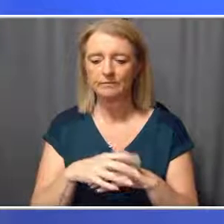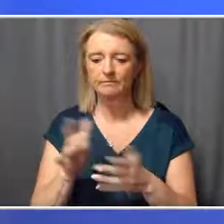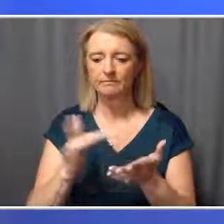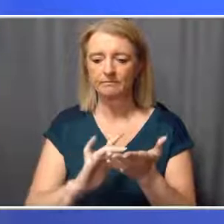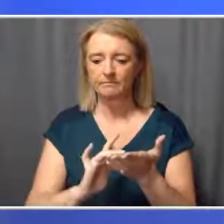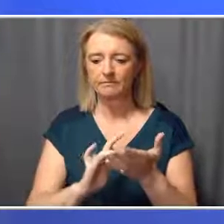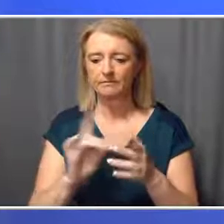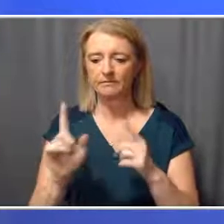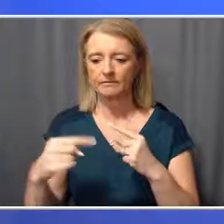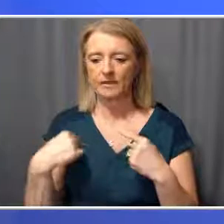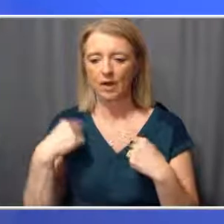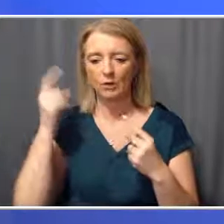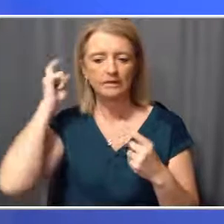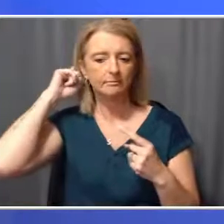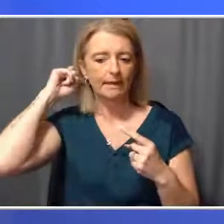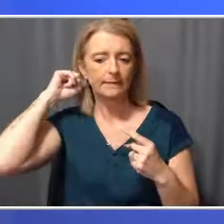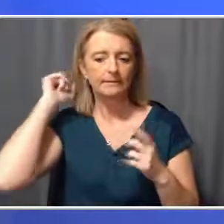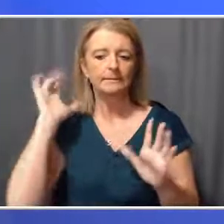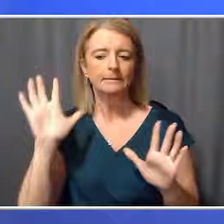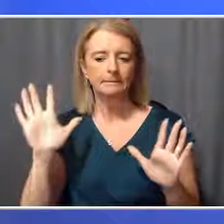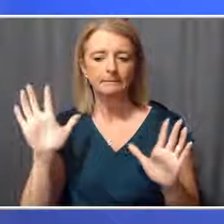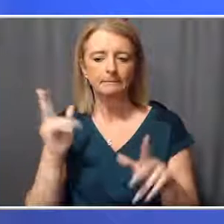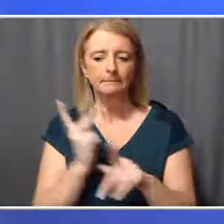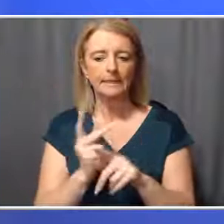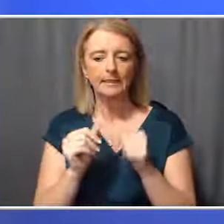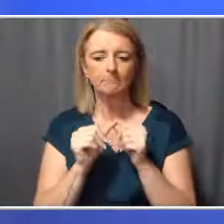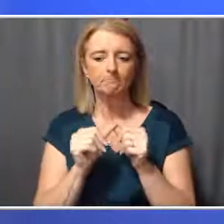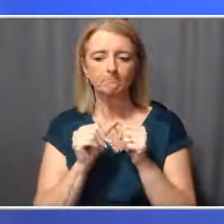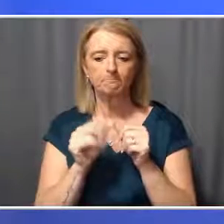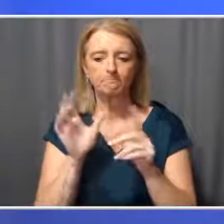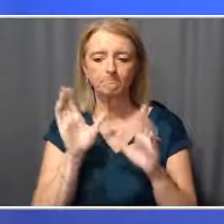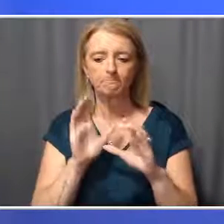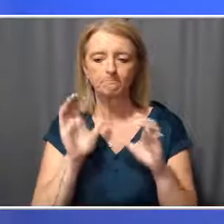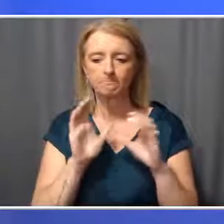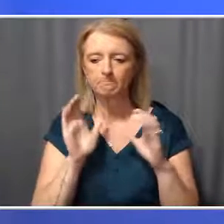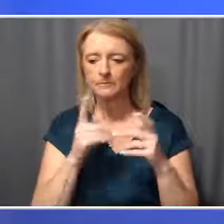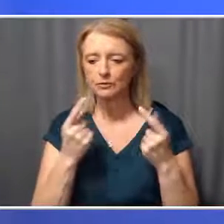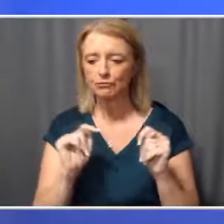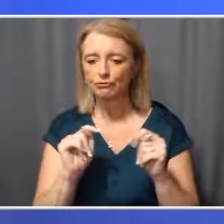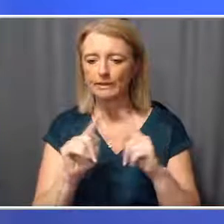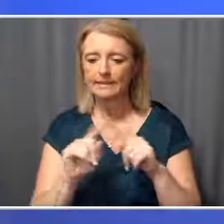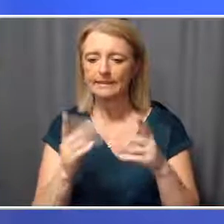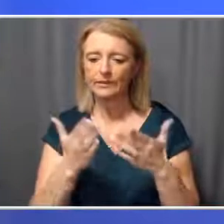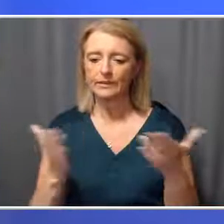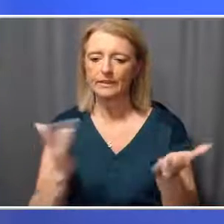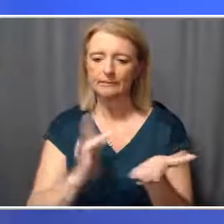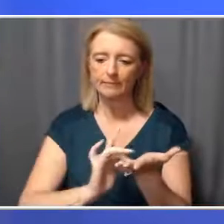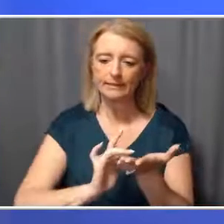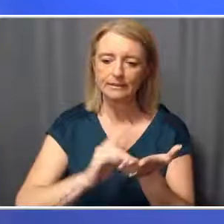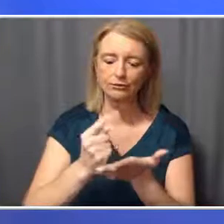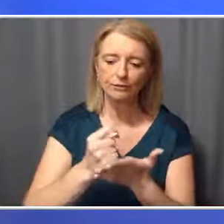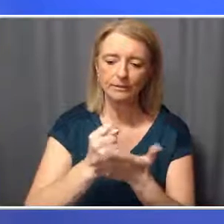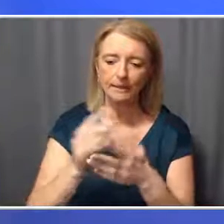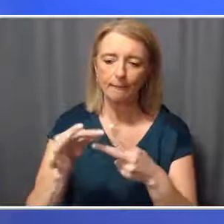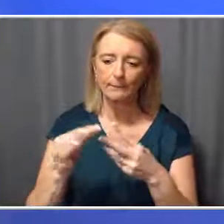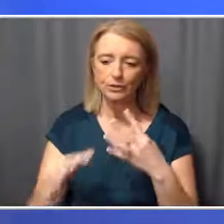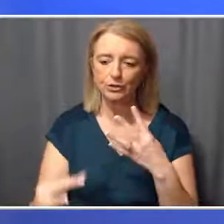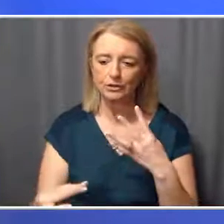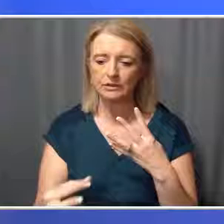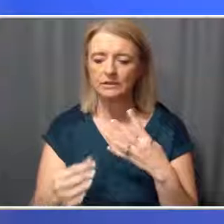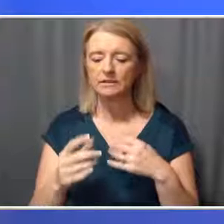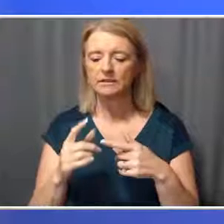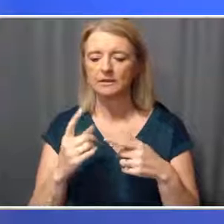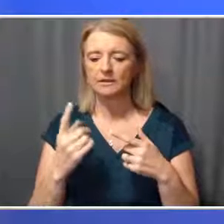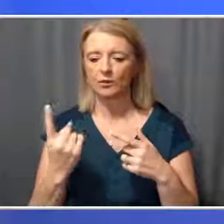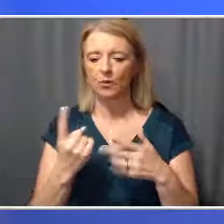and so smoke was a big factor. So the next morning I woke up and was like, all right, I'm just gonna go get on the road, get home, you know, took medicine anticipating I was